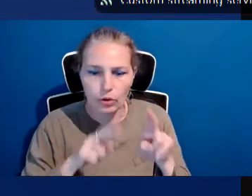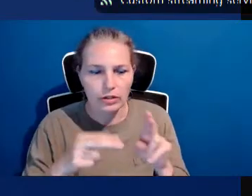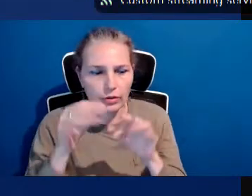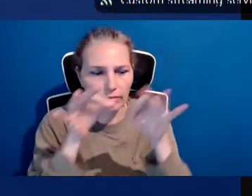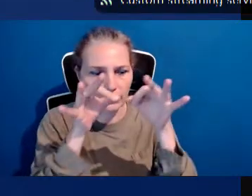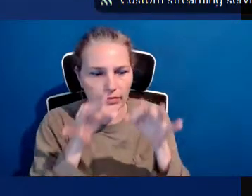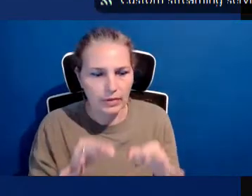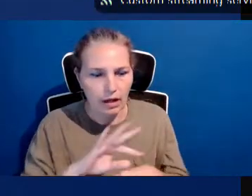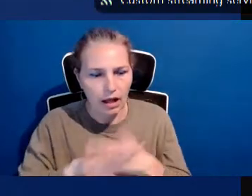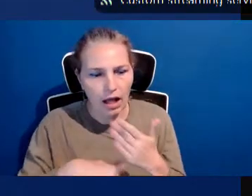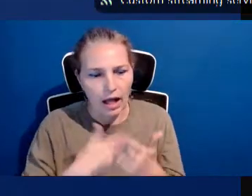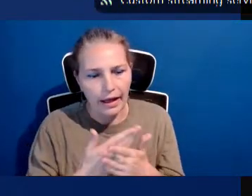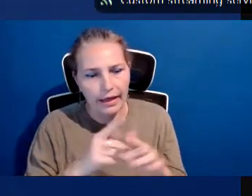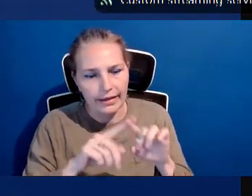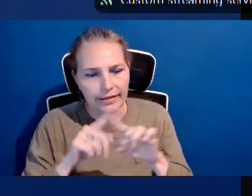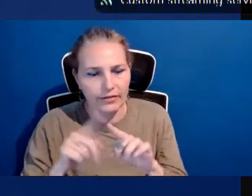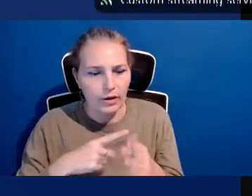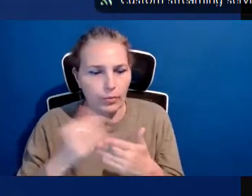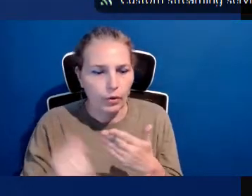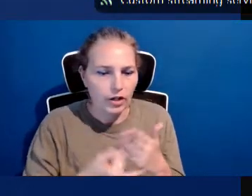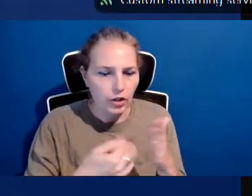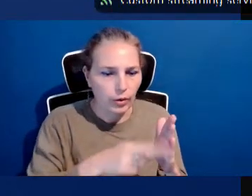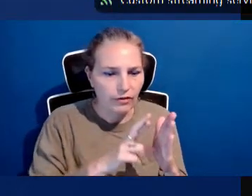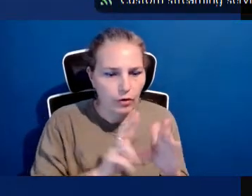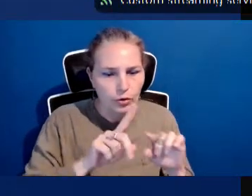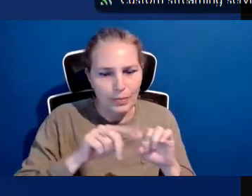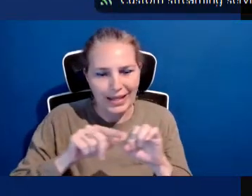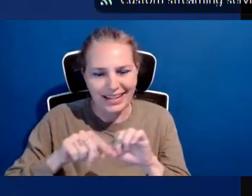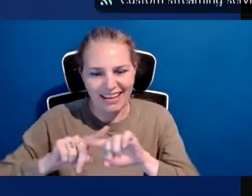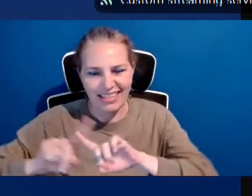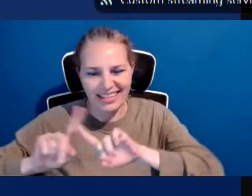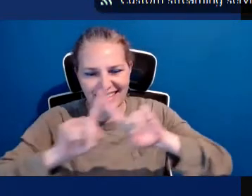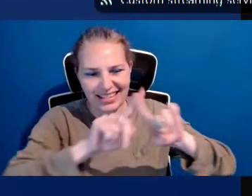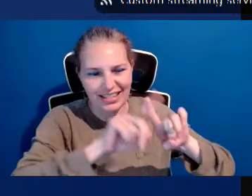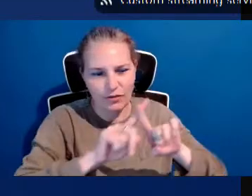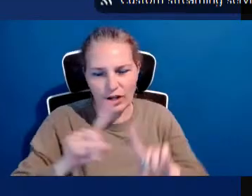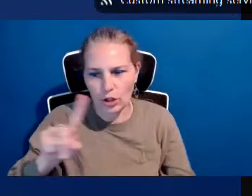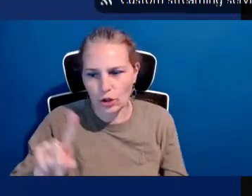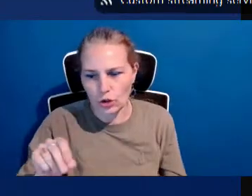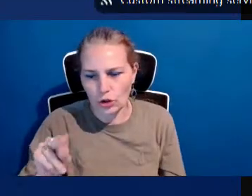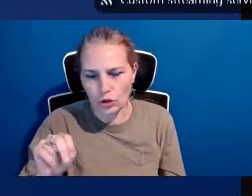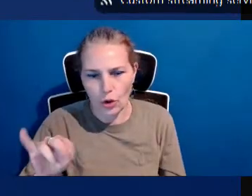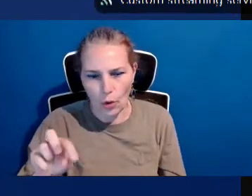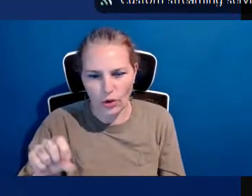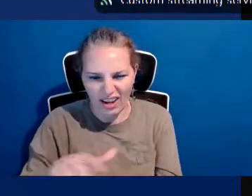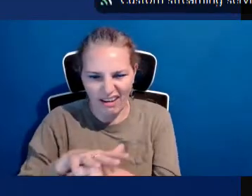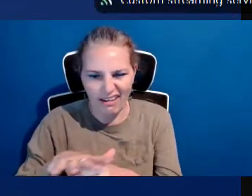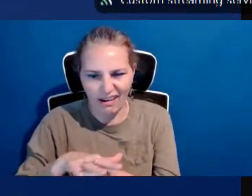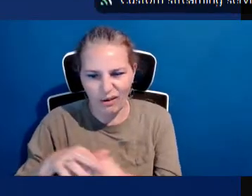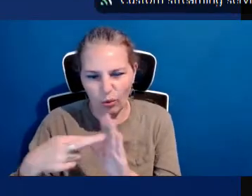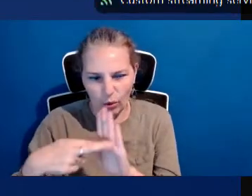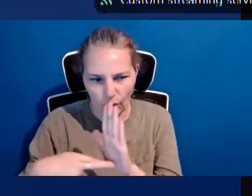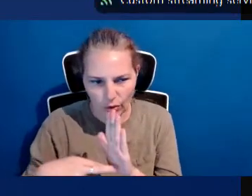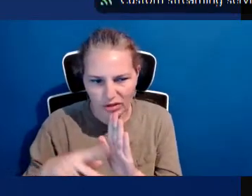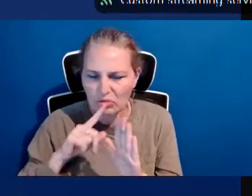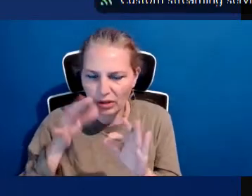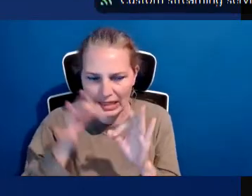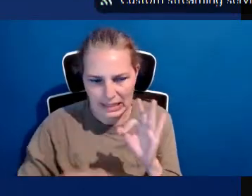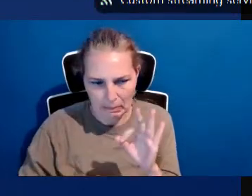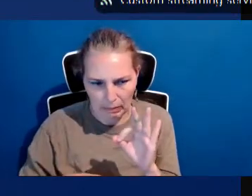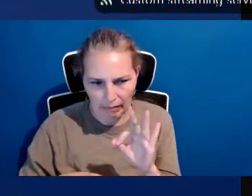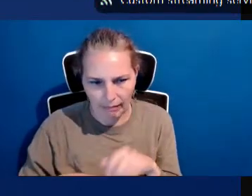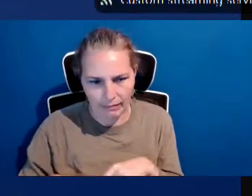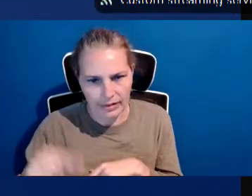different zoning rules, and it's a very simple green check for compliance. There aren't any reds on